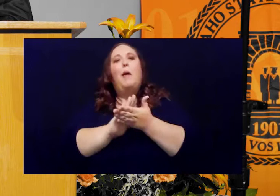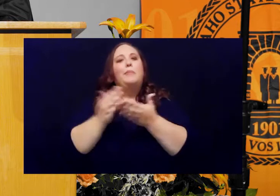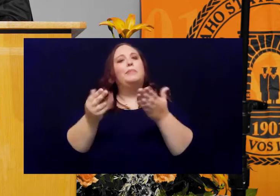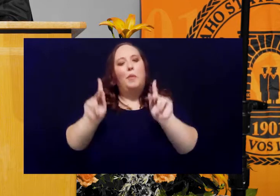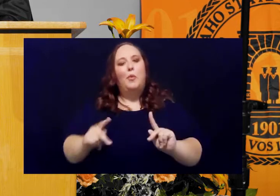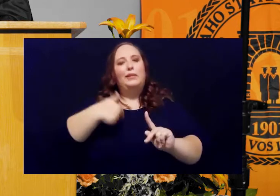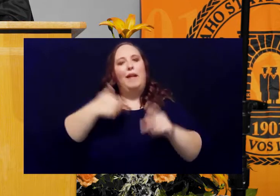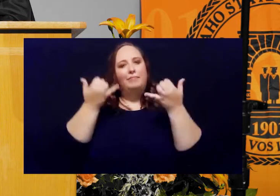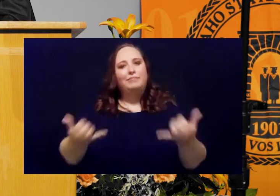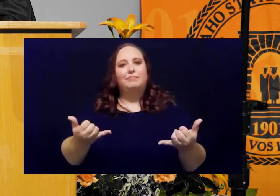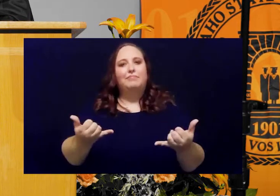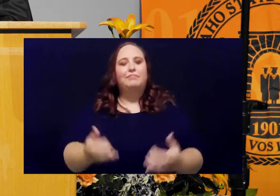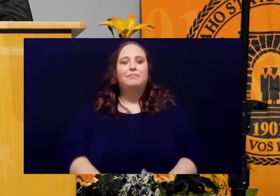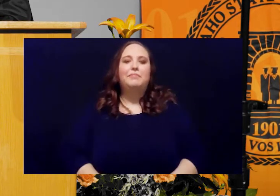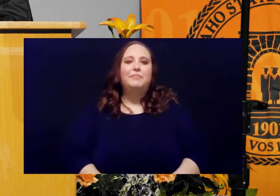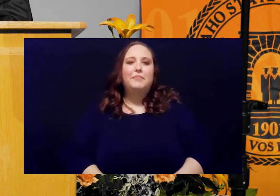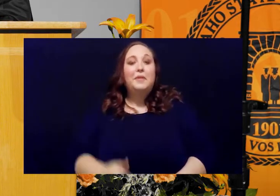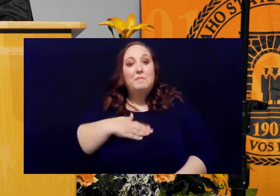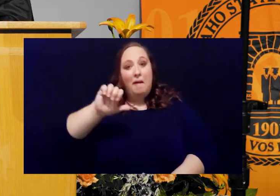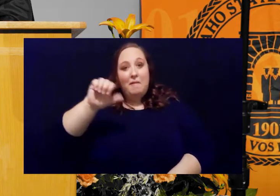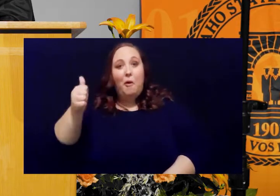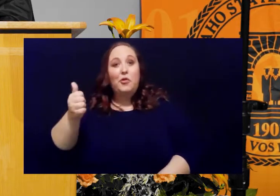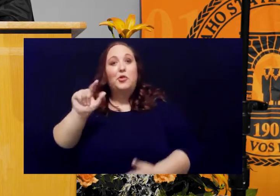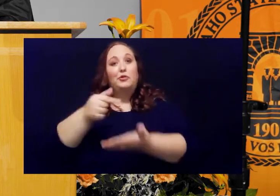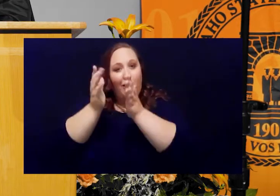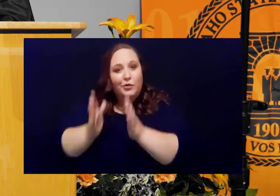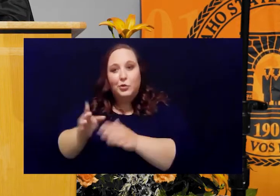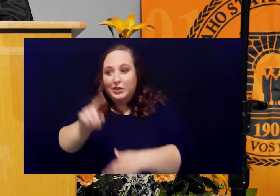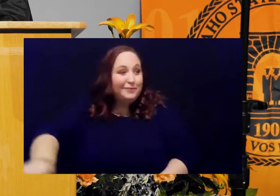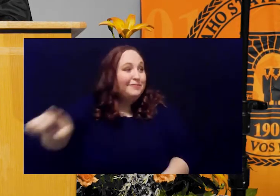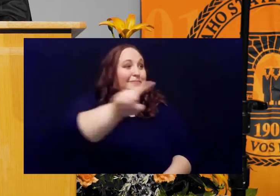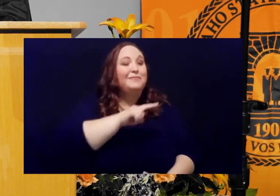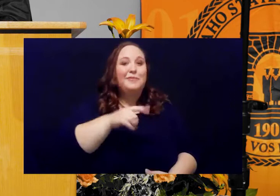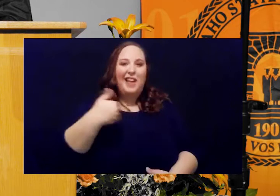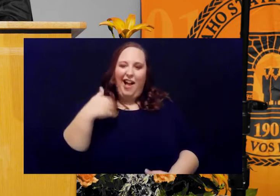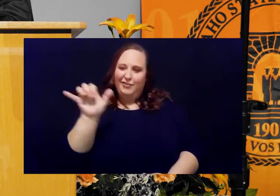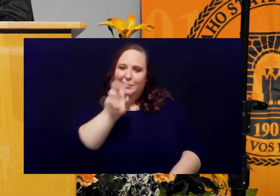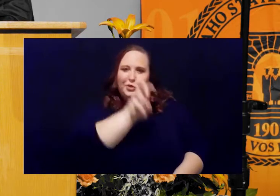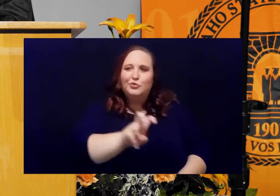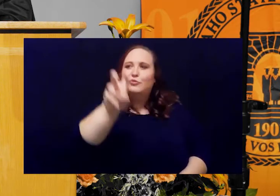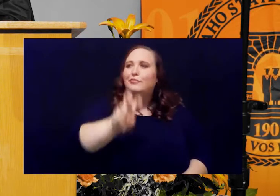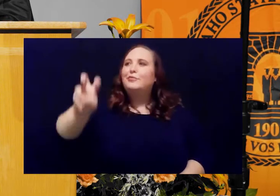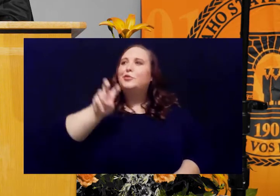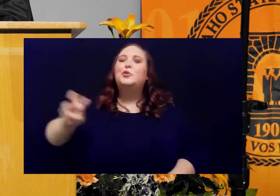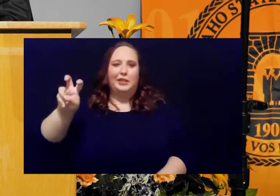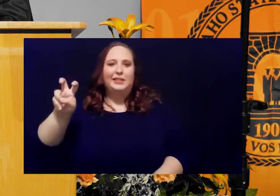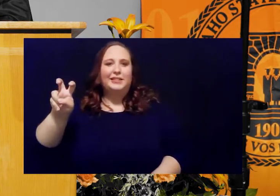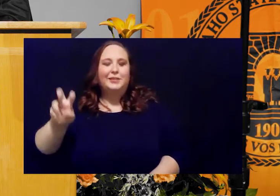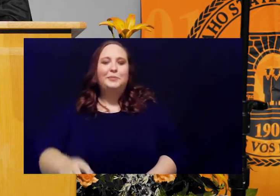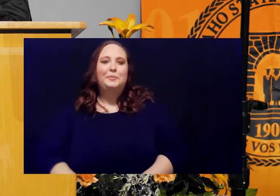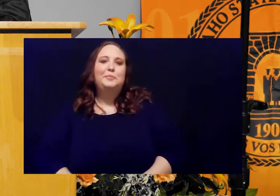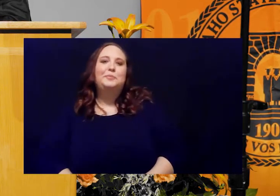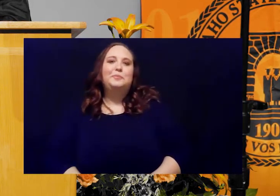the person that I am, and I expect that my fellow graduates from all disciplines have journeys of their own that also